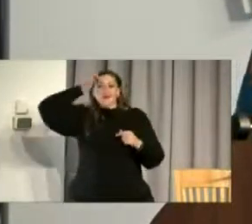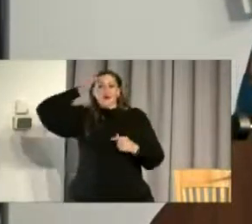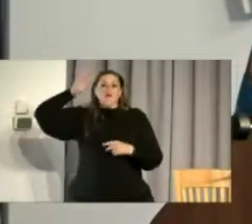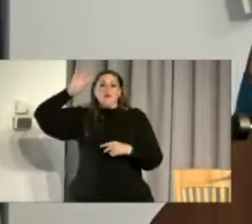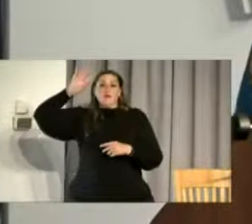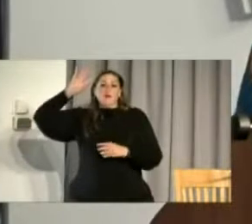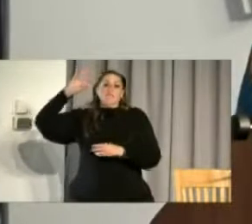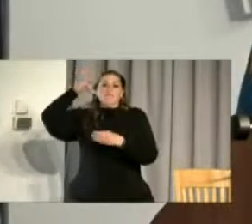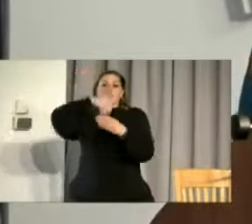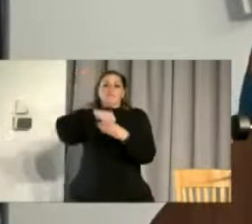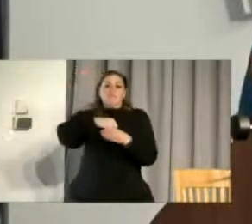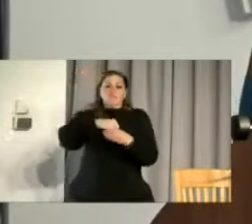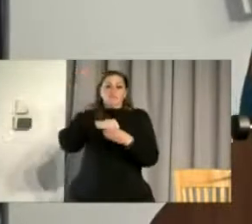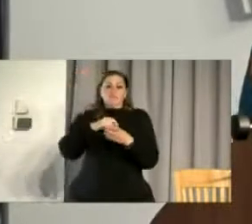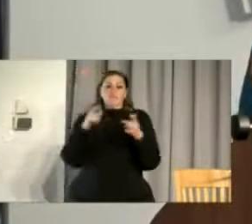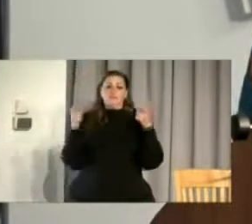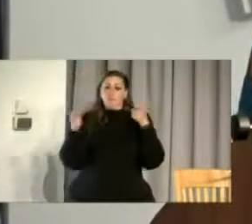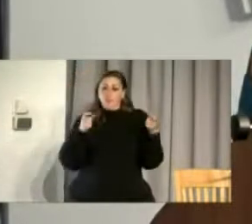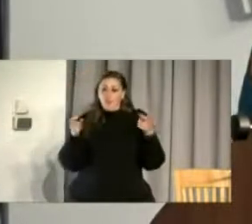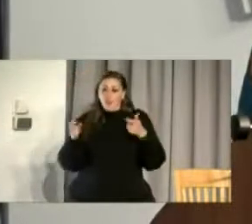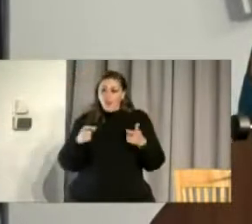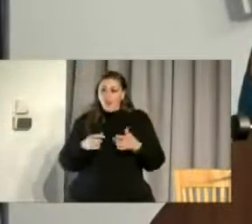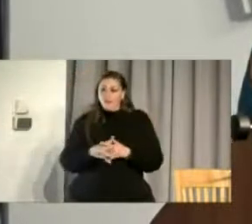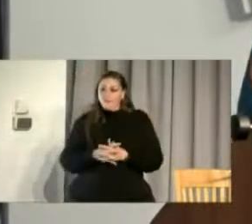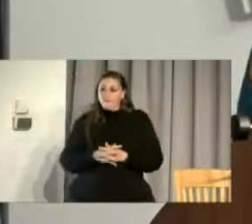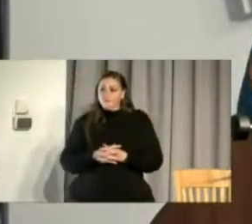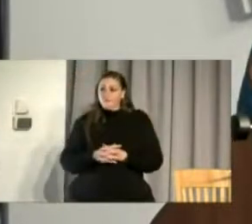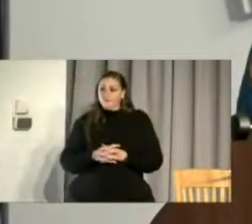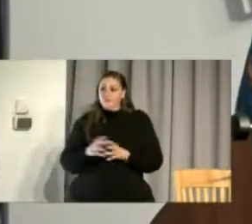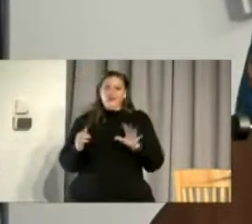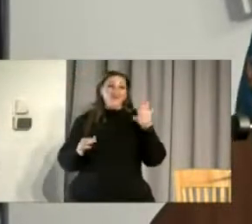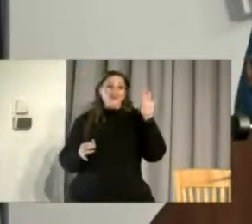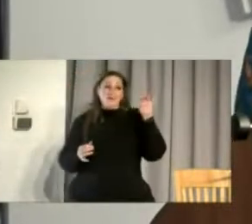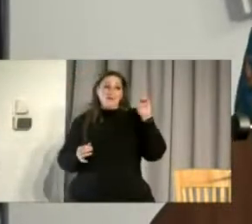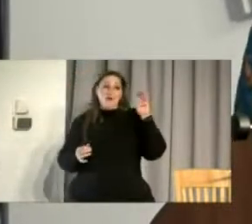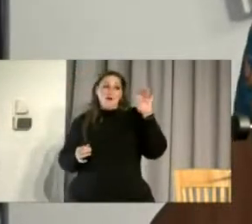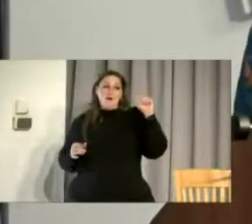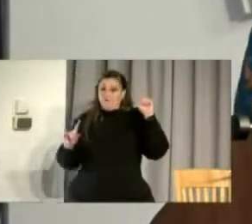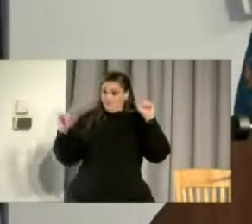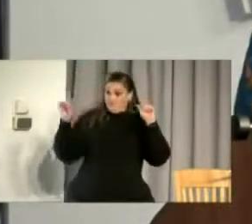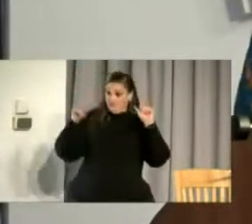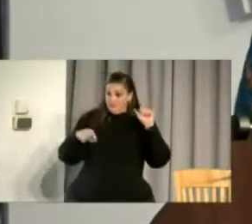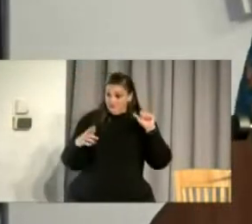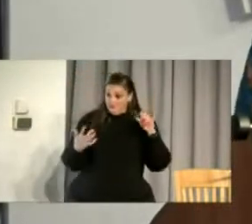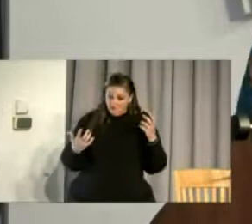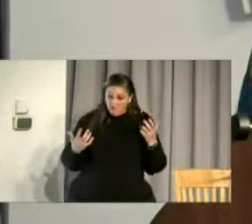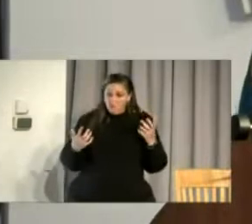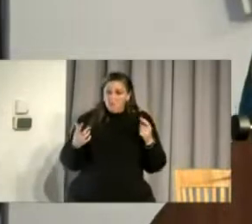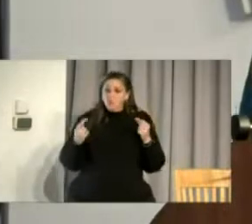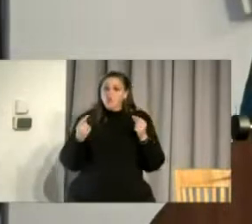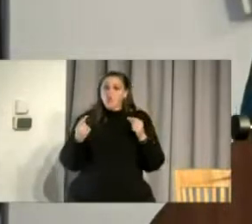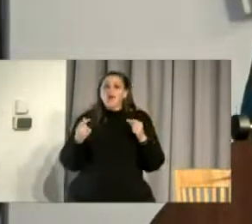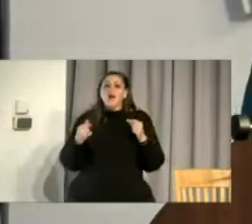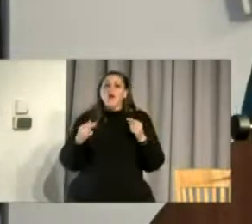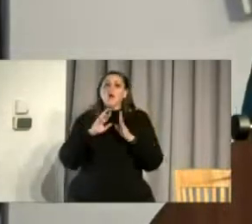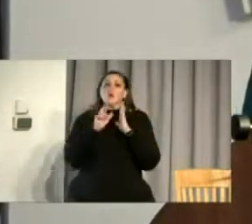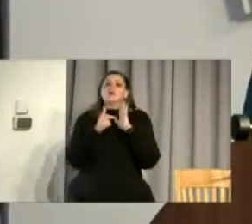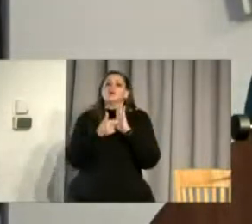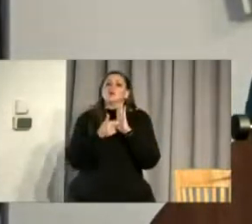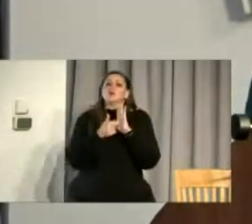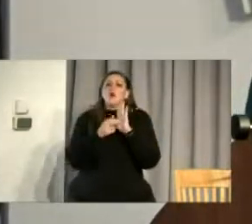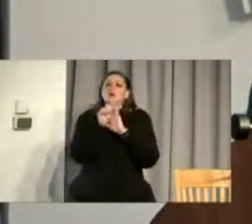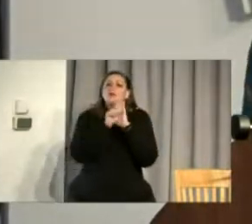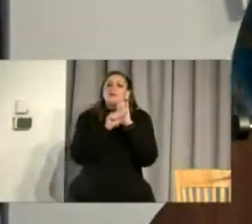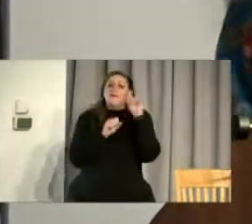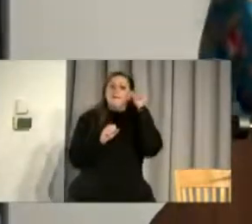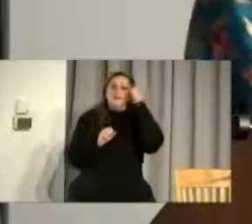Federal Emergency Management Agency, if any at all? And what has been the role of the state